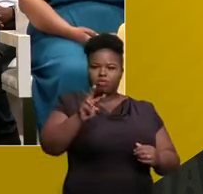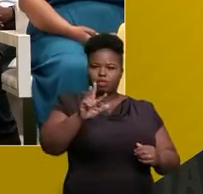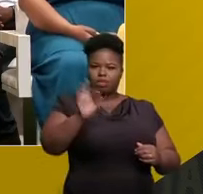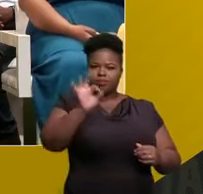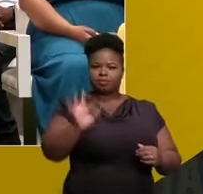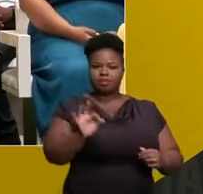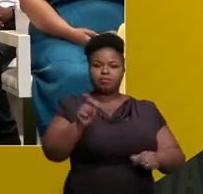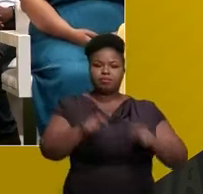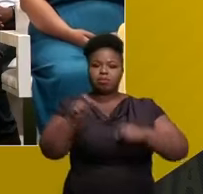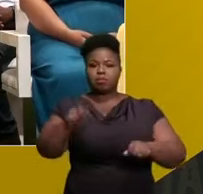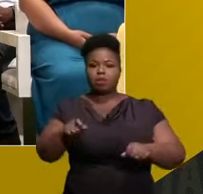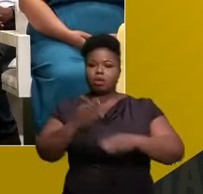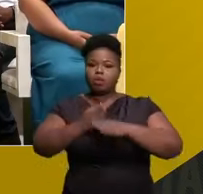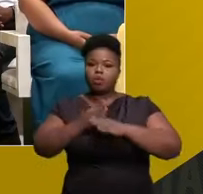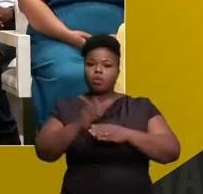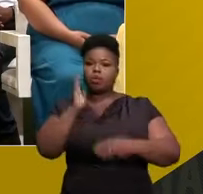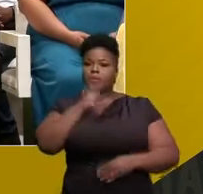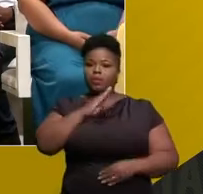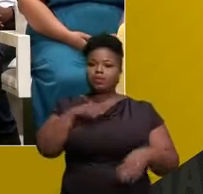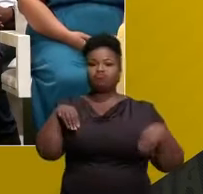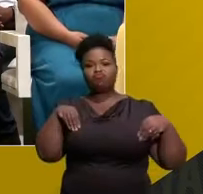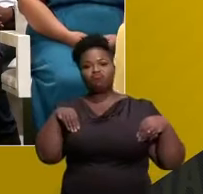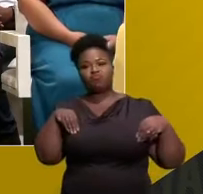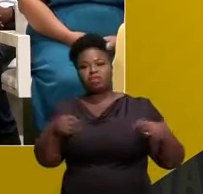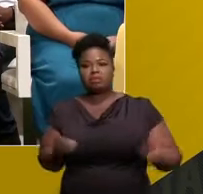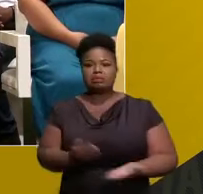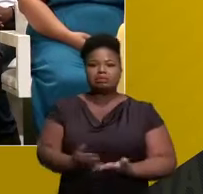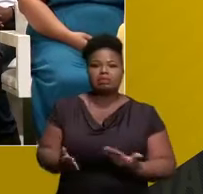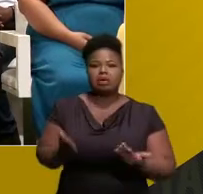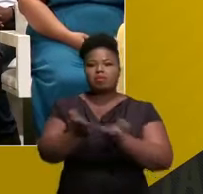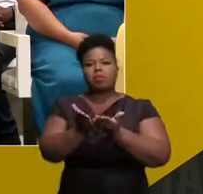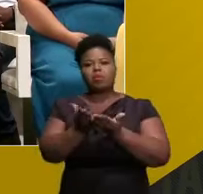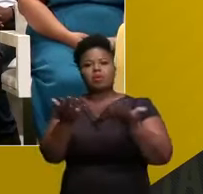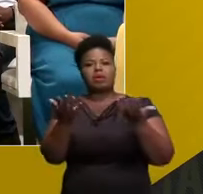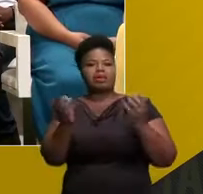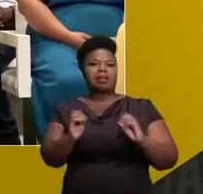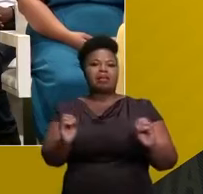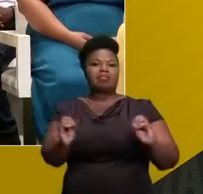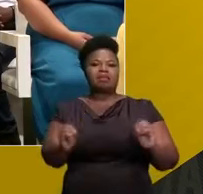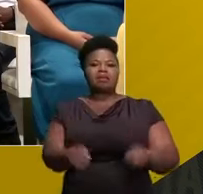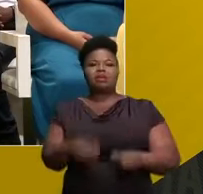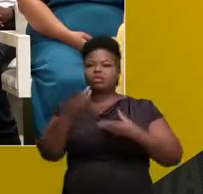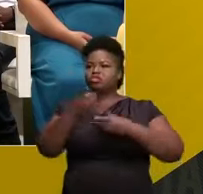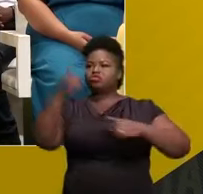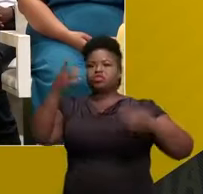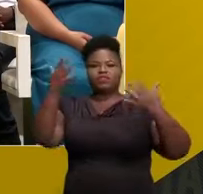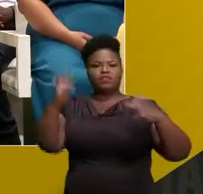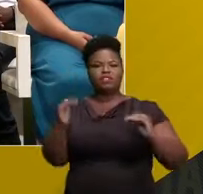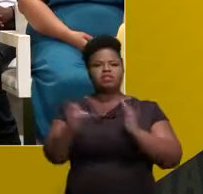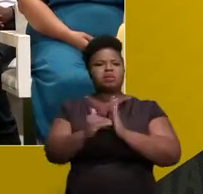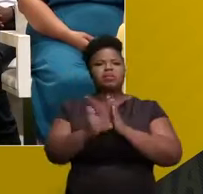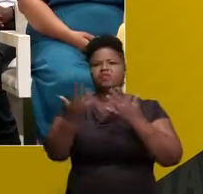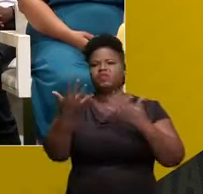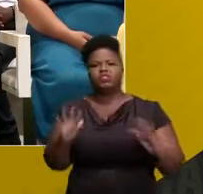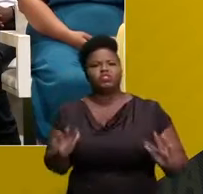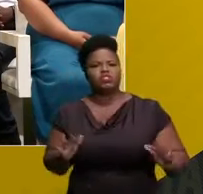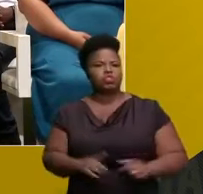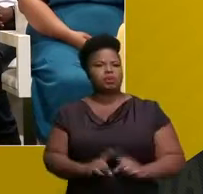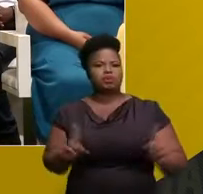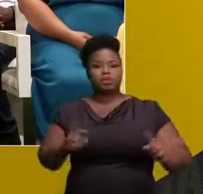South Africans are unemployed. But we are talking about Kennedy degree. And I think Melody spoke quite a lot about